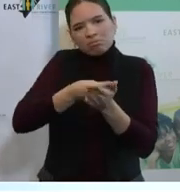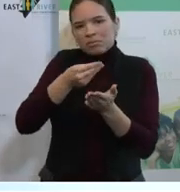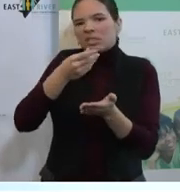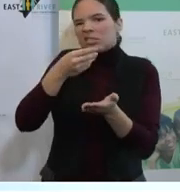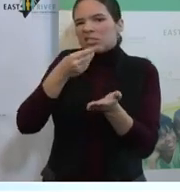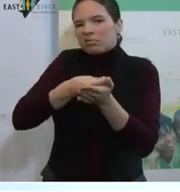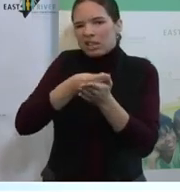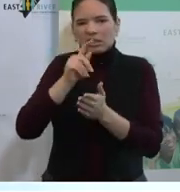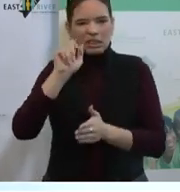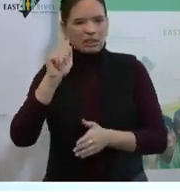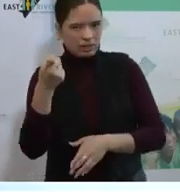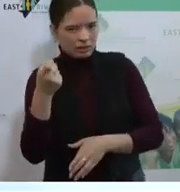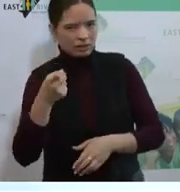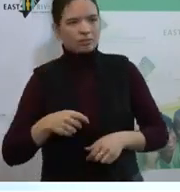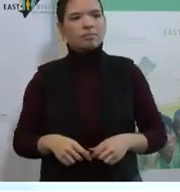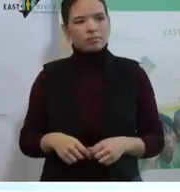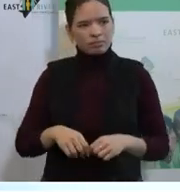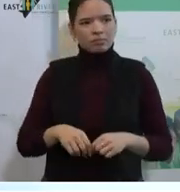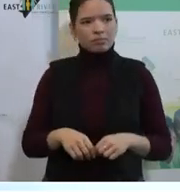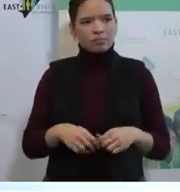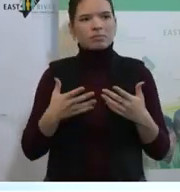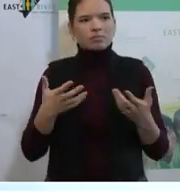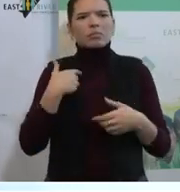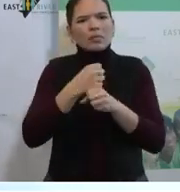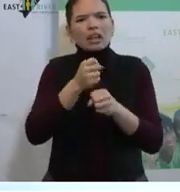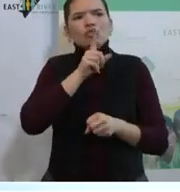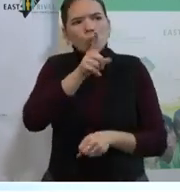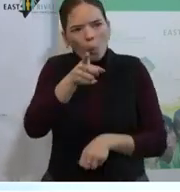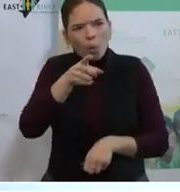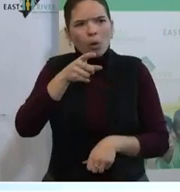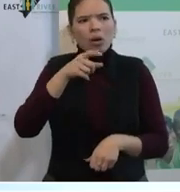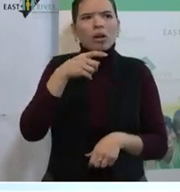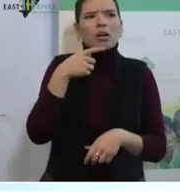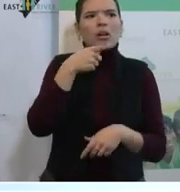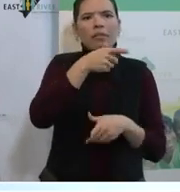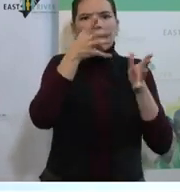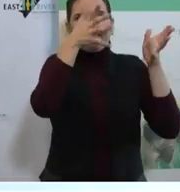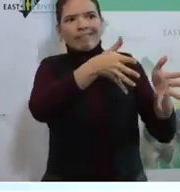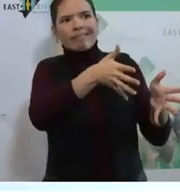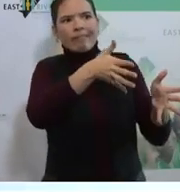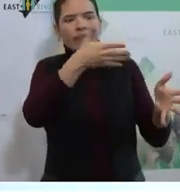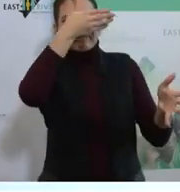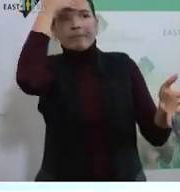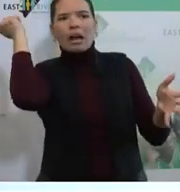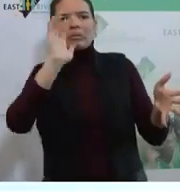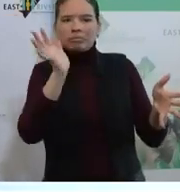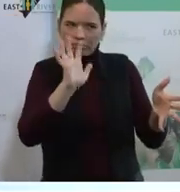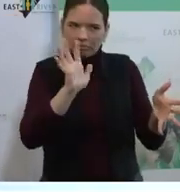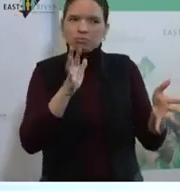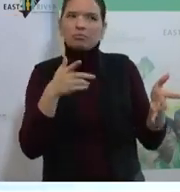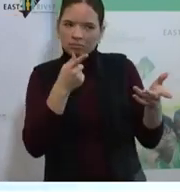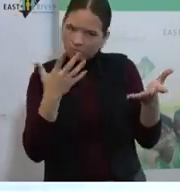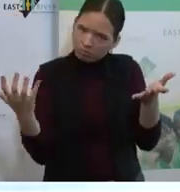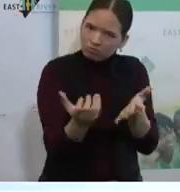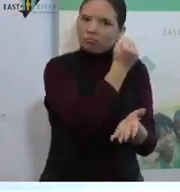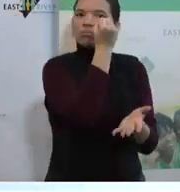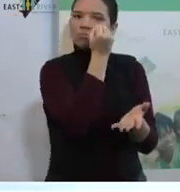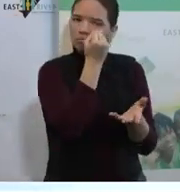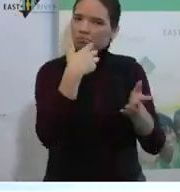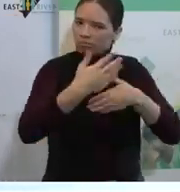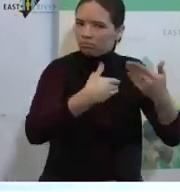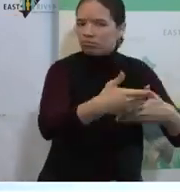gets left on the table. And I am not a tax expert, but I do know too many